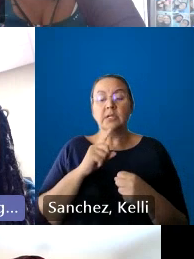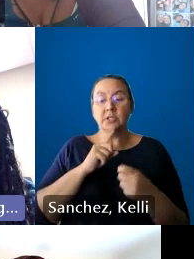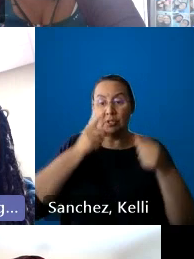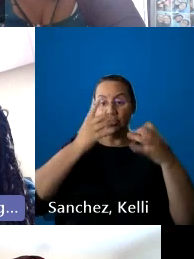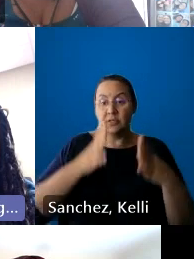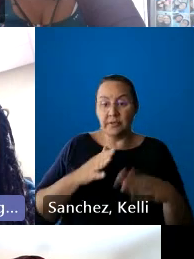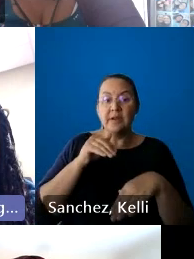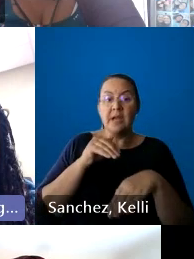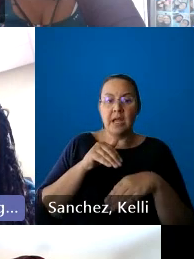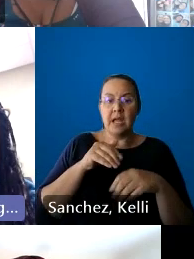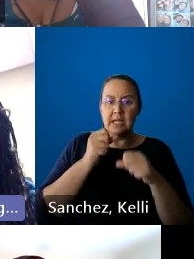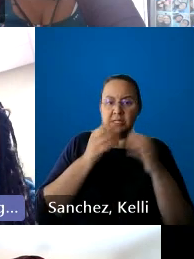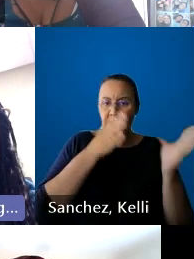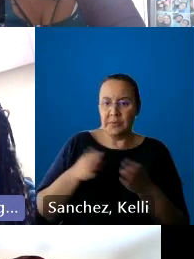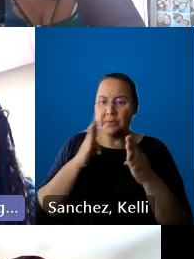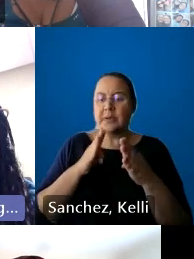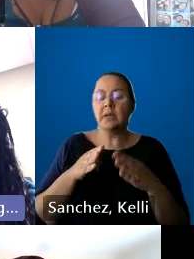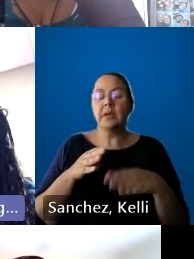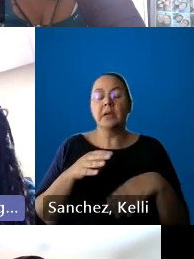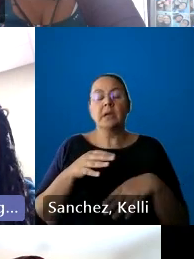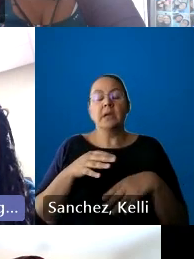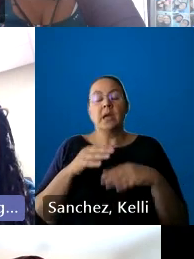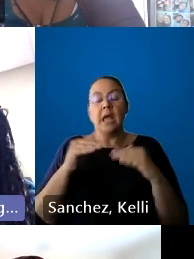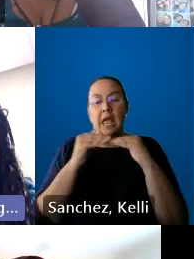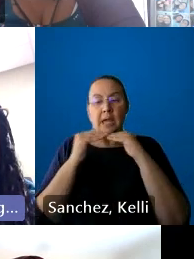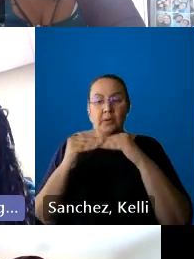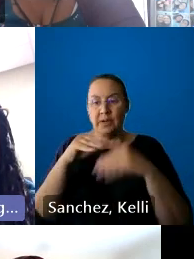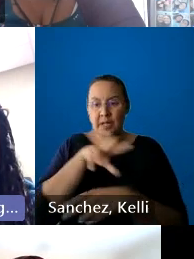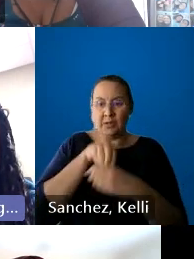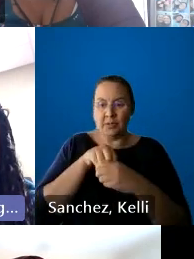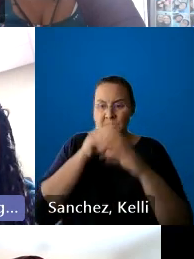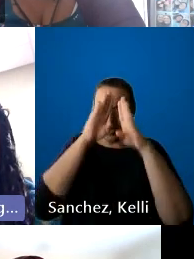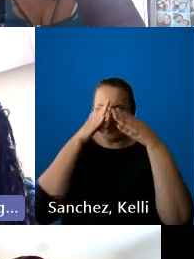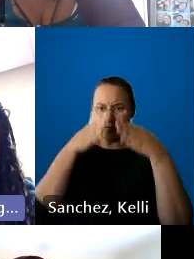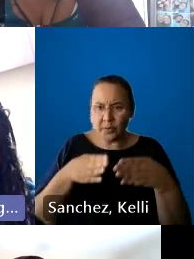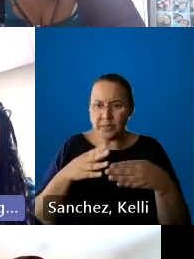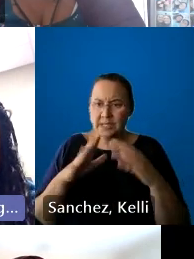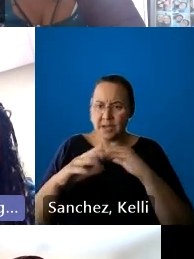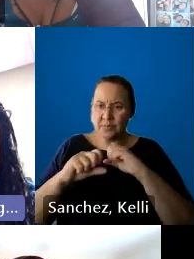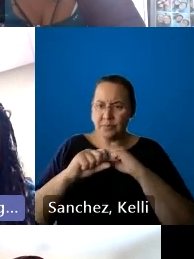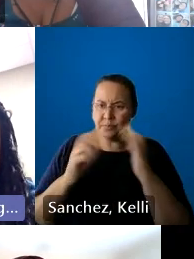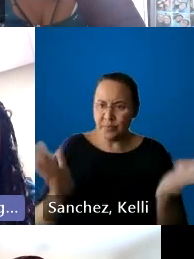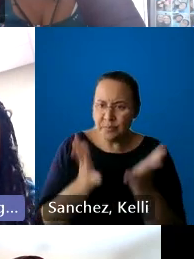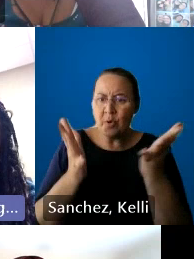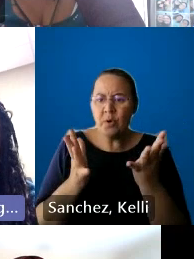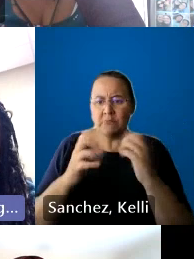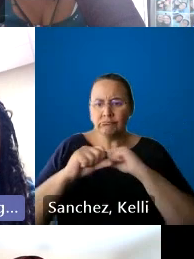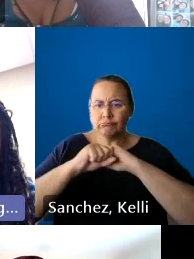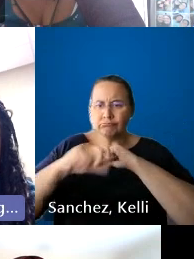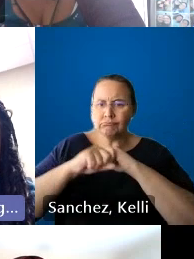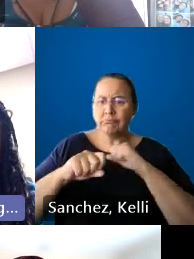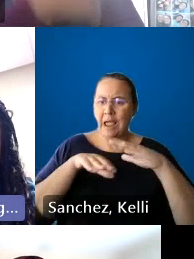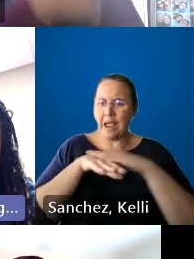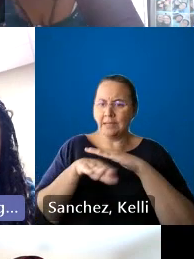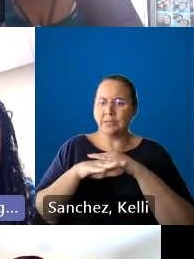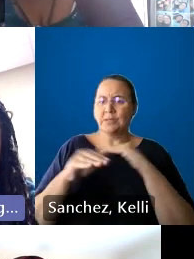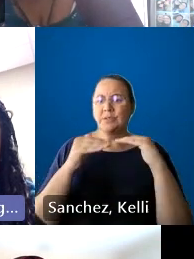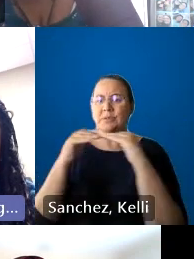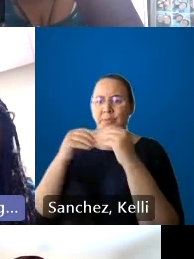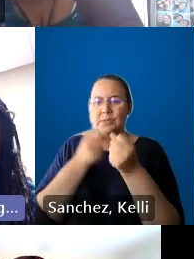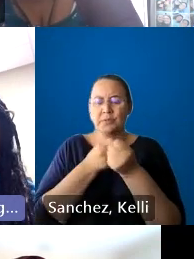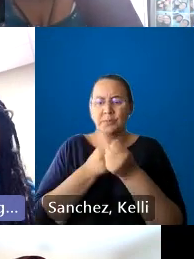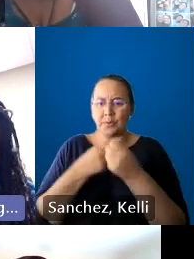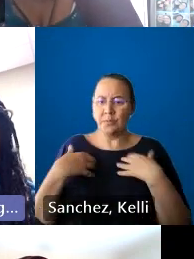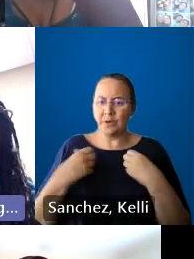of Strategic Equity and Inclusion and has focused her tenure on promoting equitable access to peer recovery support services